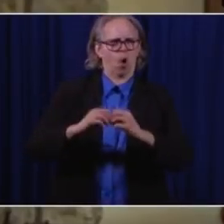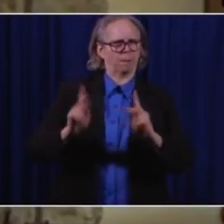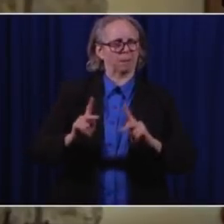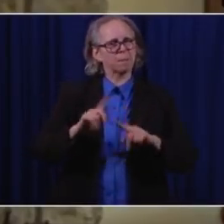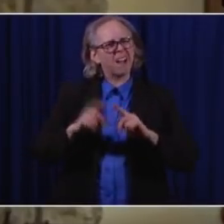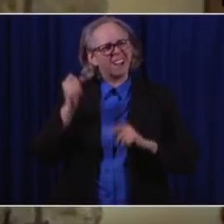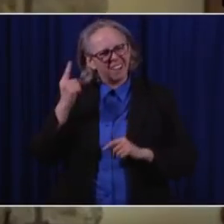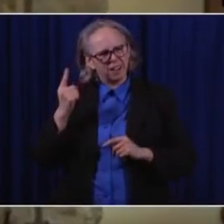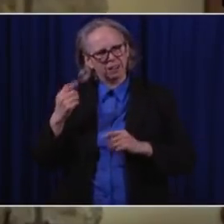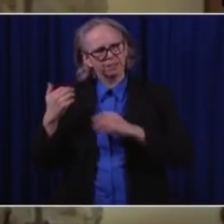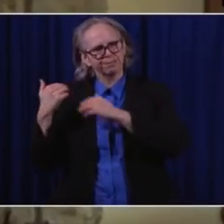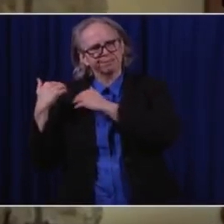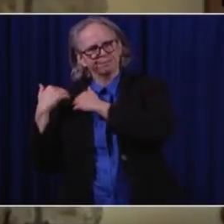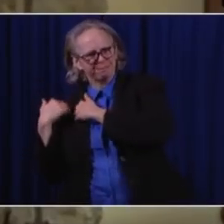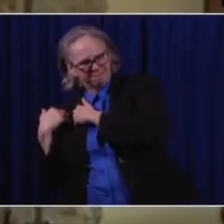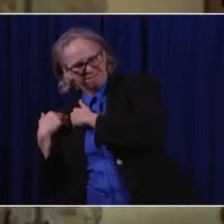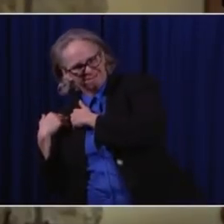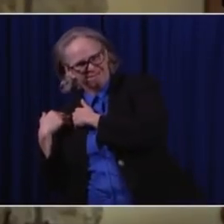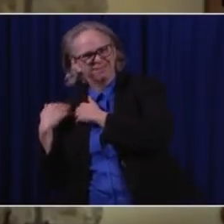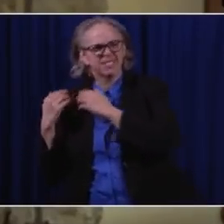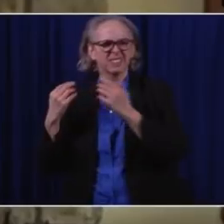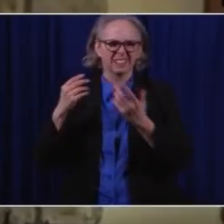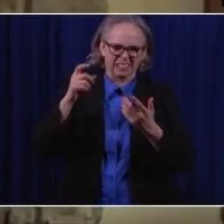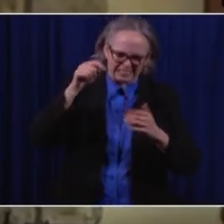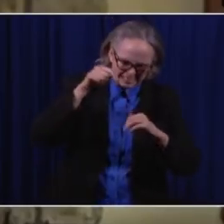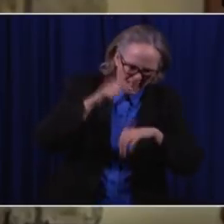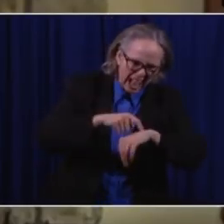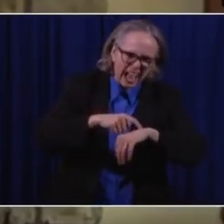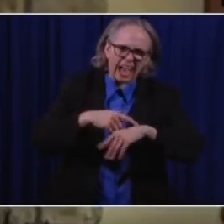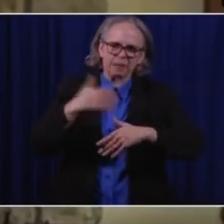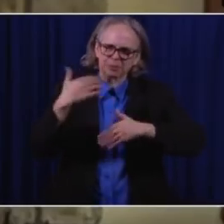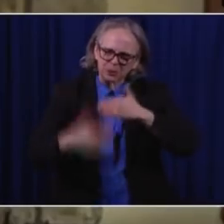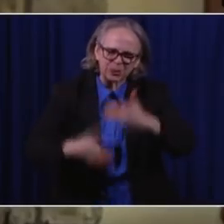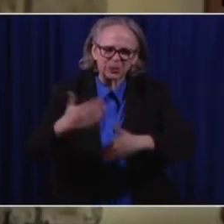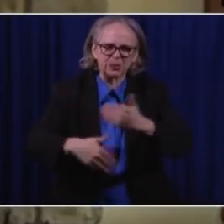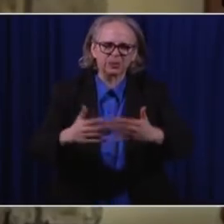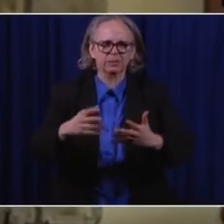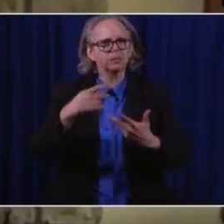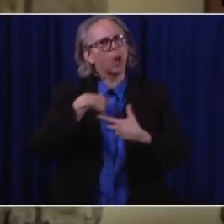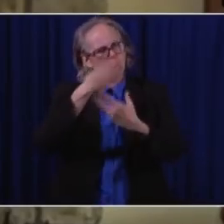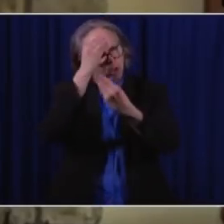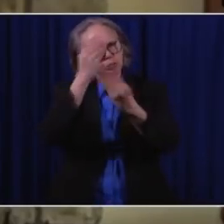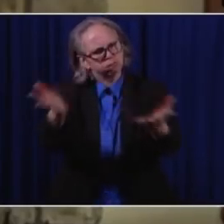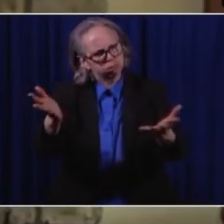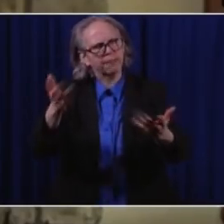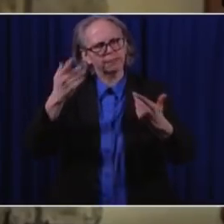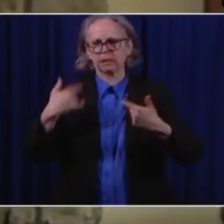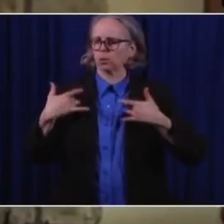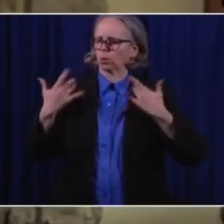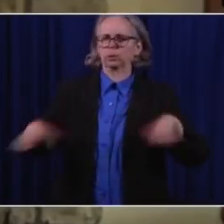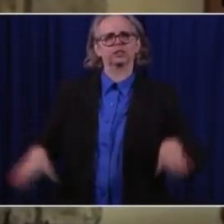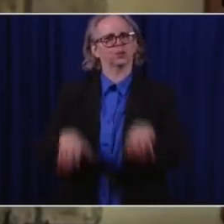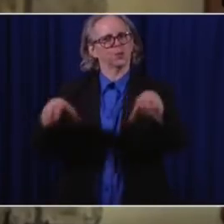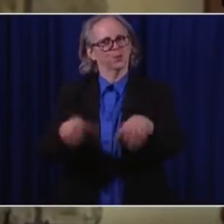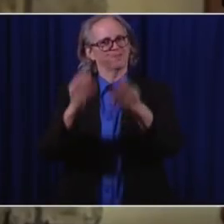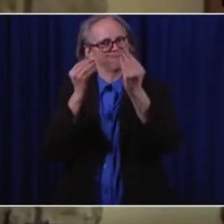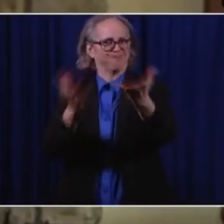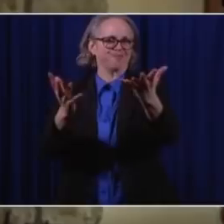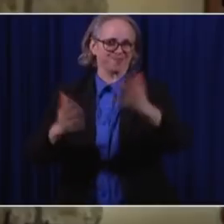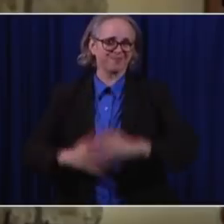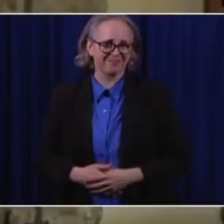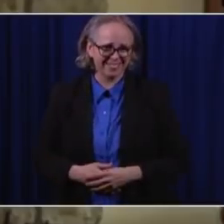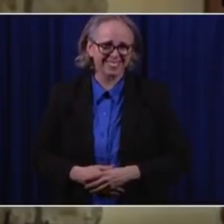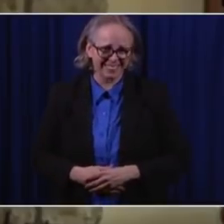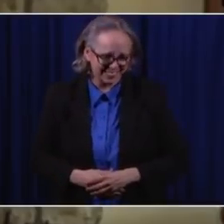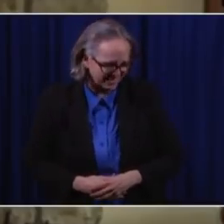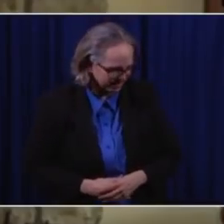and, we try to be transparent and talk about it. So we intend to fix it. So. Next question is from